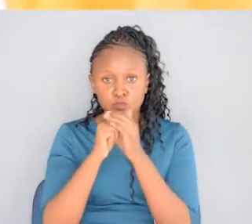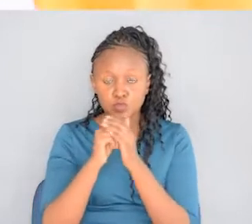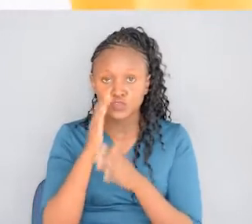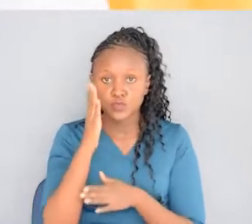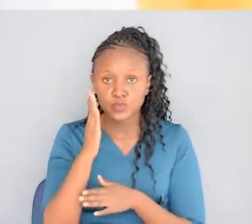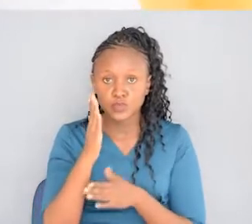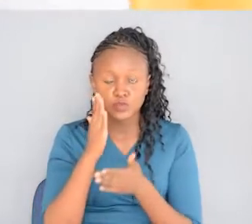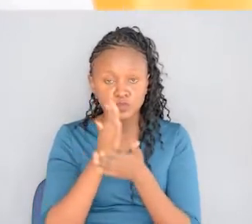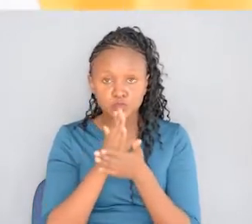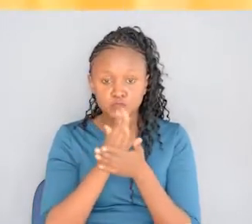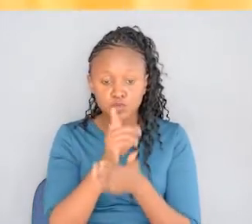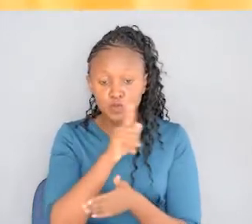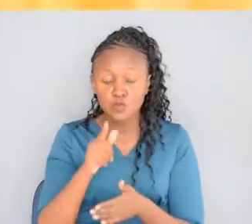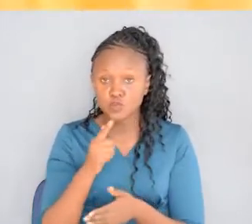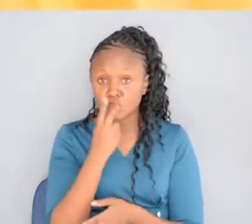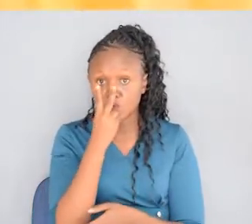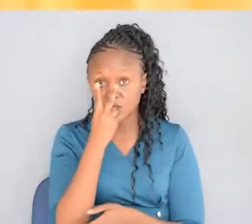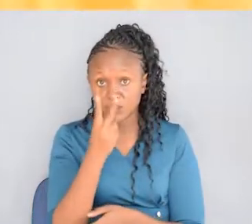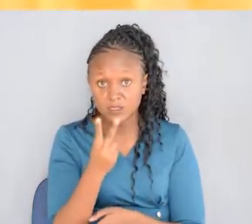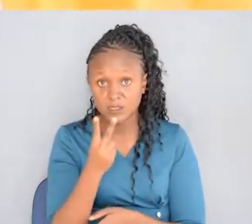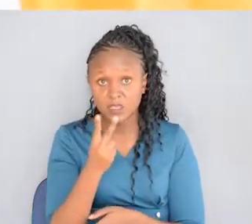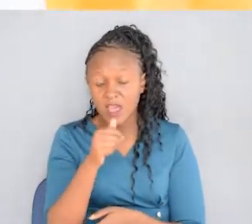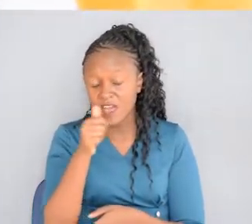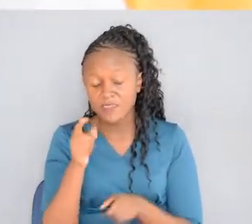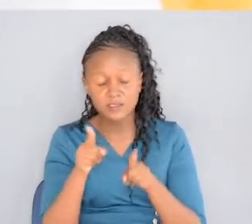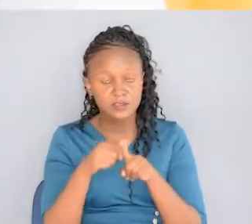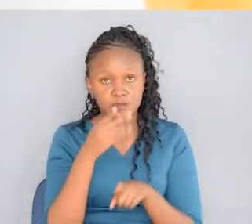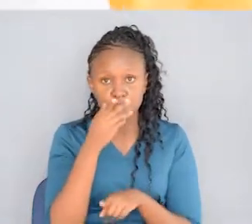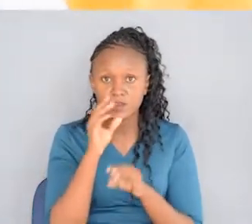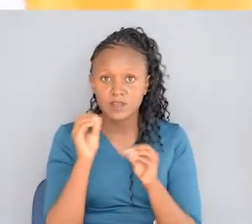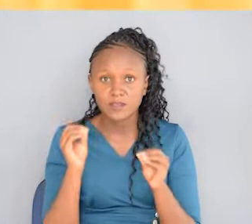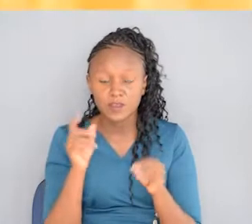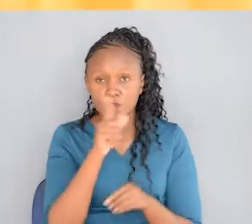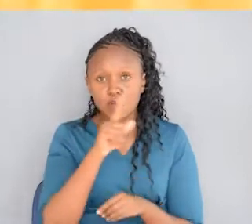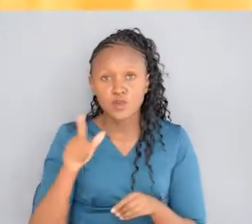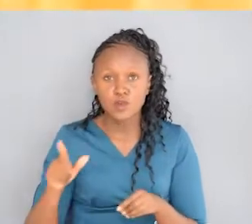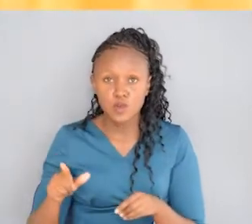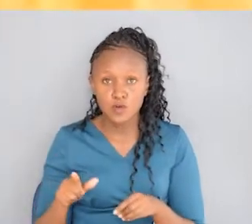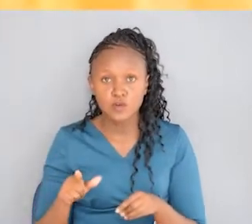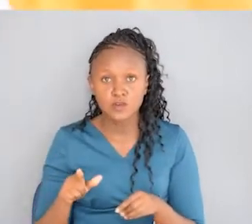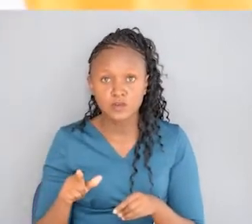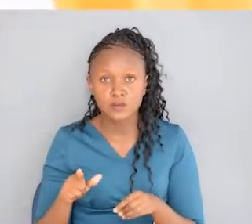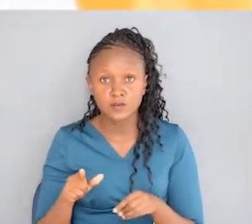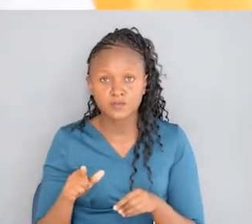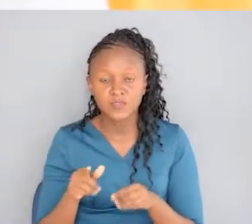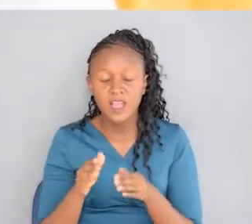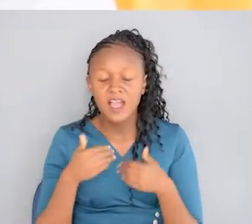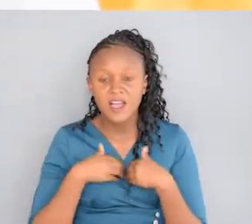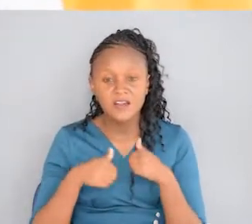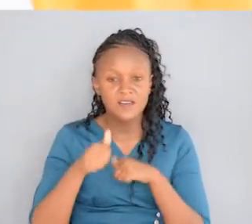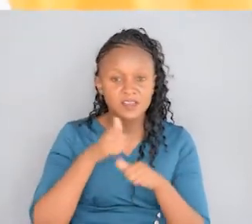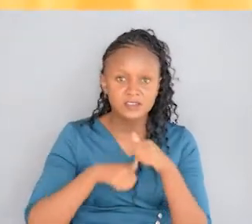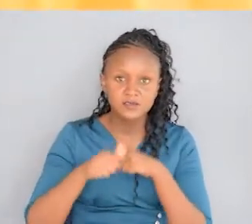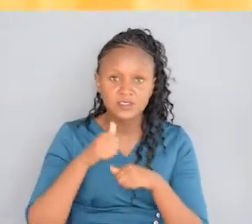thy presence, Eshaddai. Indeed, Lord, we say you are worthy and there's no one else apart from you, King of Kings. Lord, we've been, dear Lord, in very